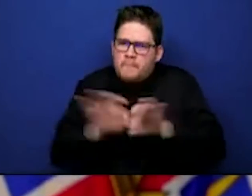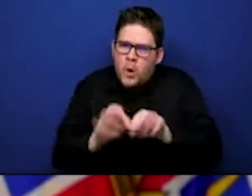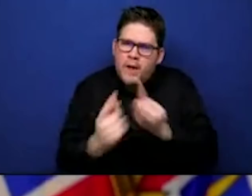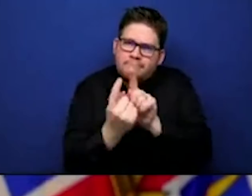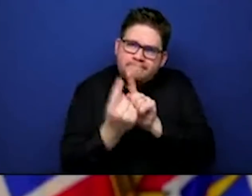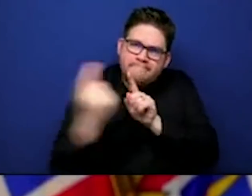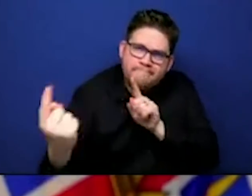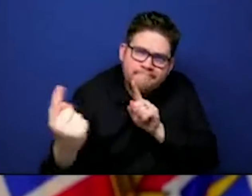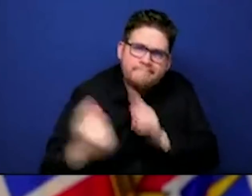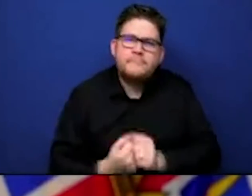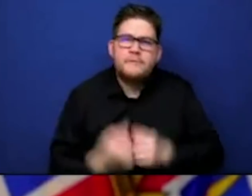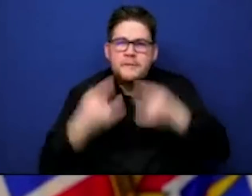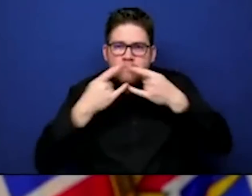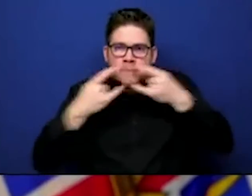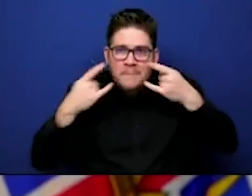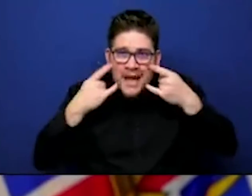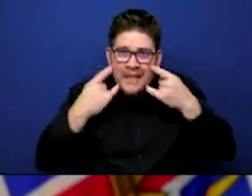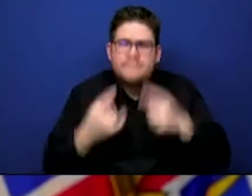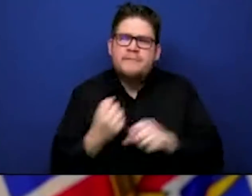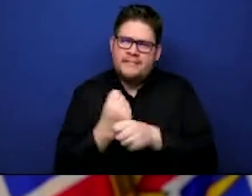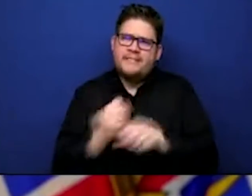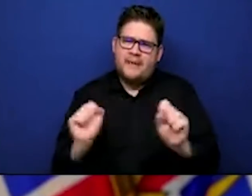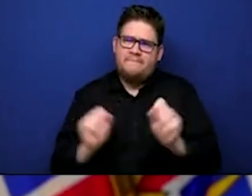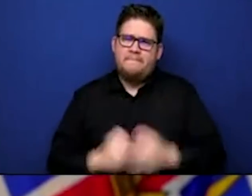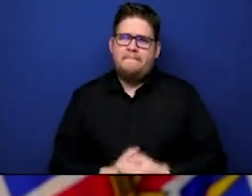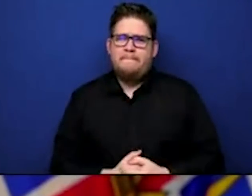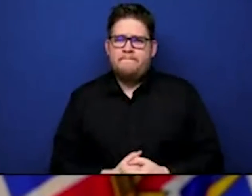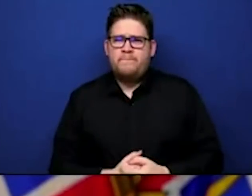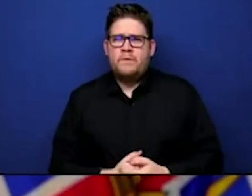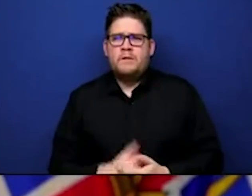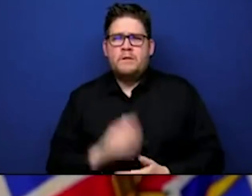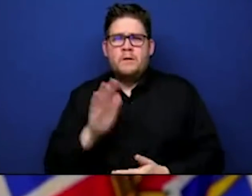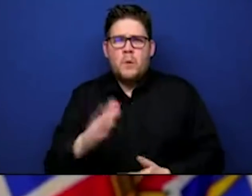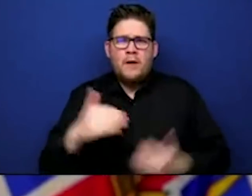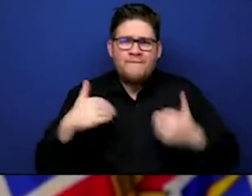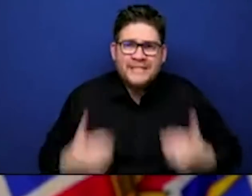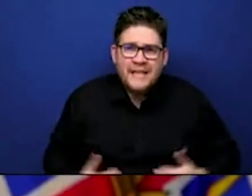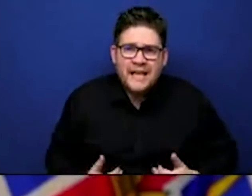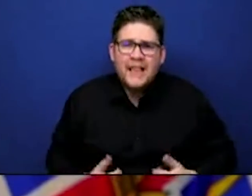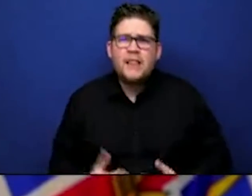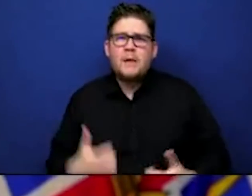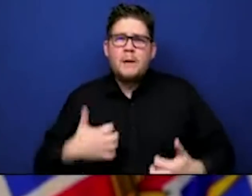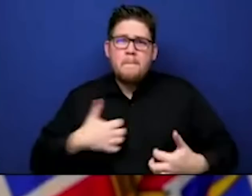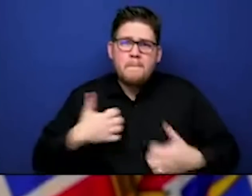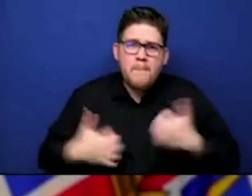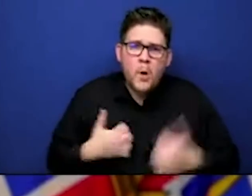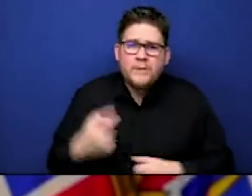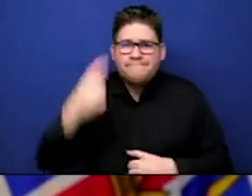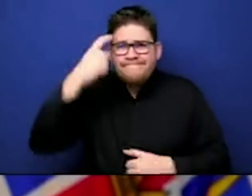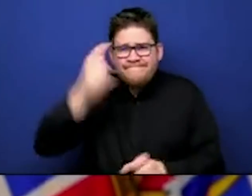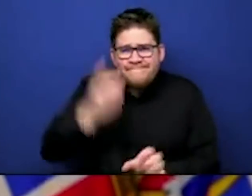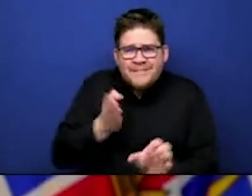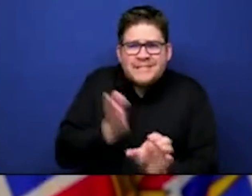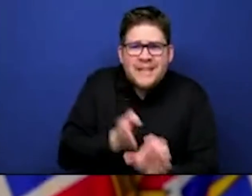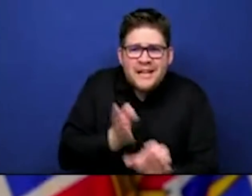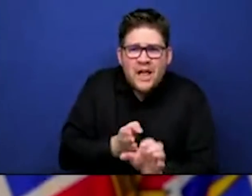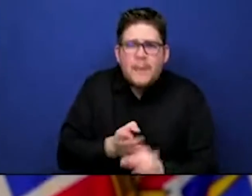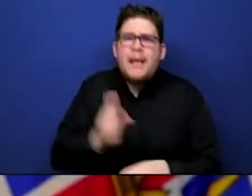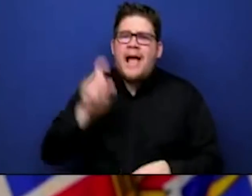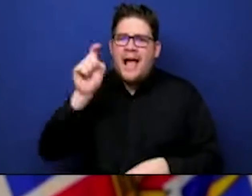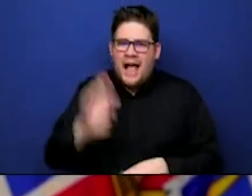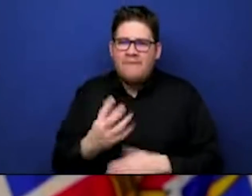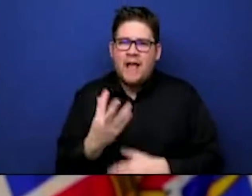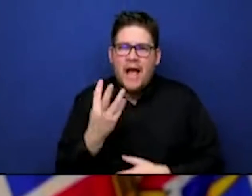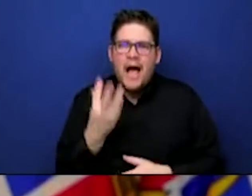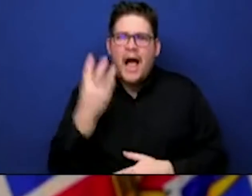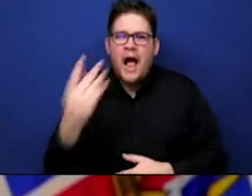own physical, but emotional and mental health, everybody should go outside every day, whether it's in your backyard